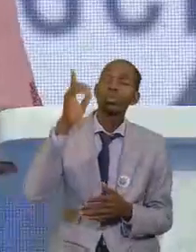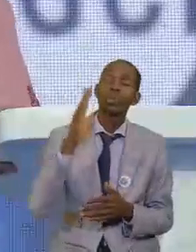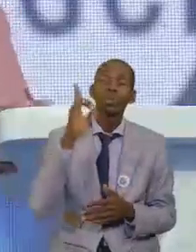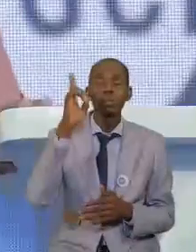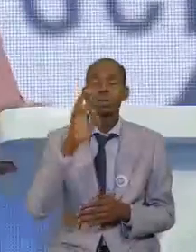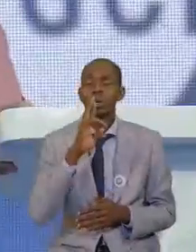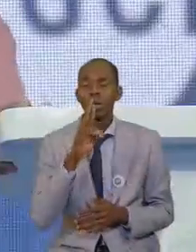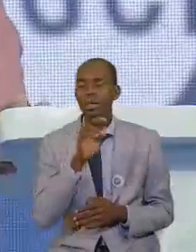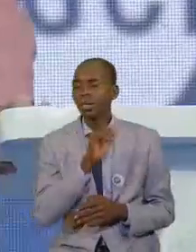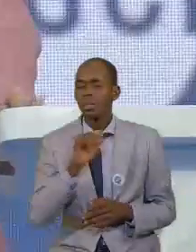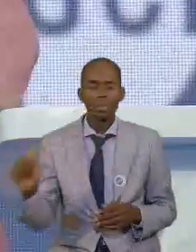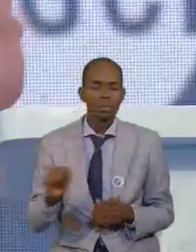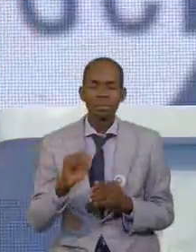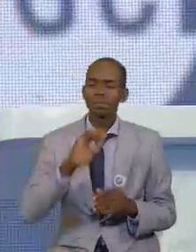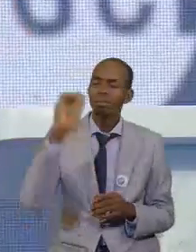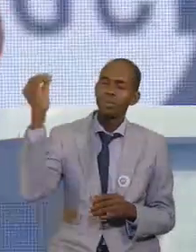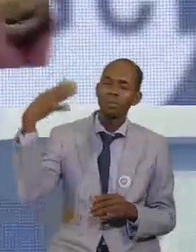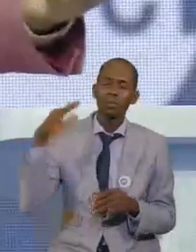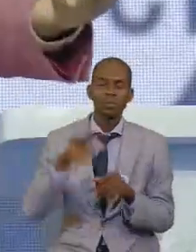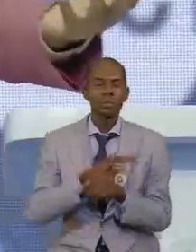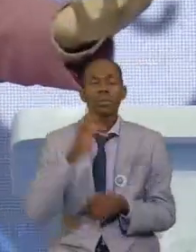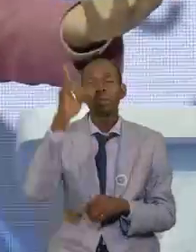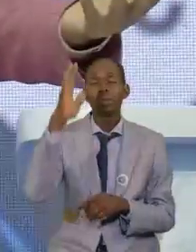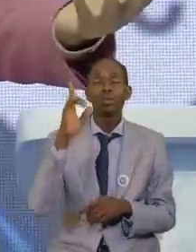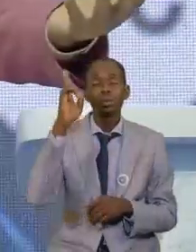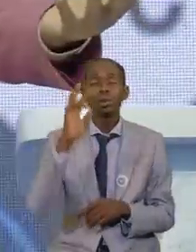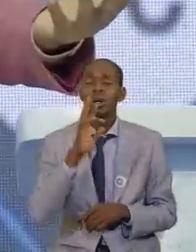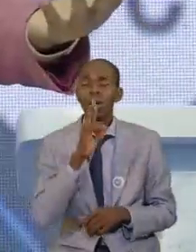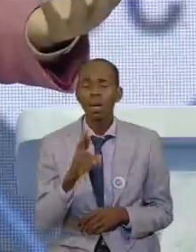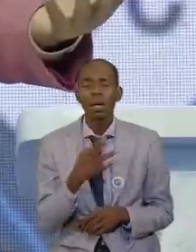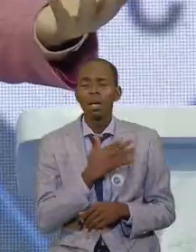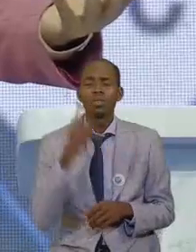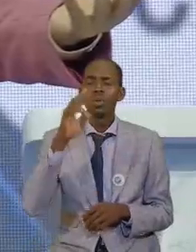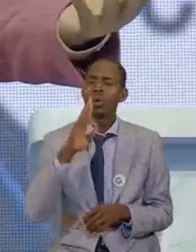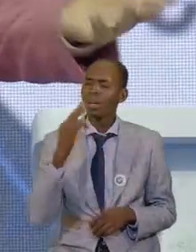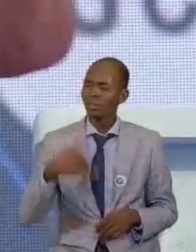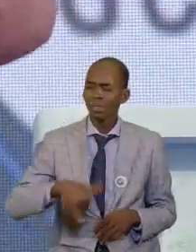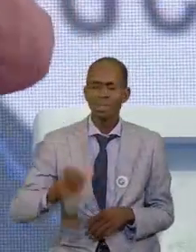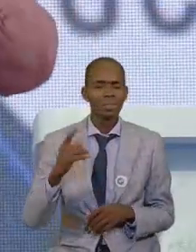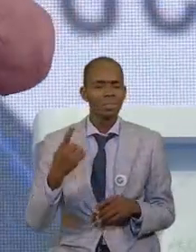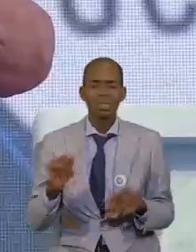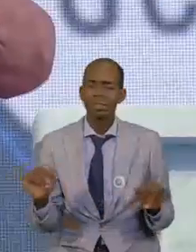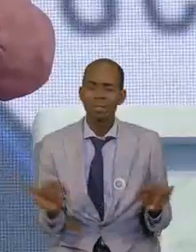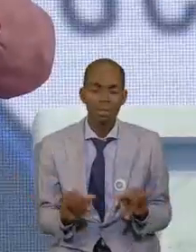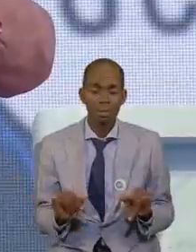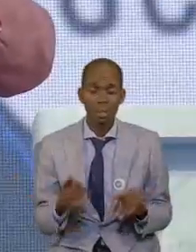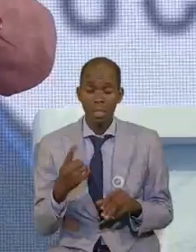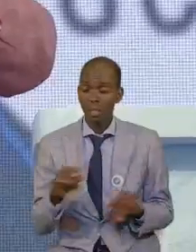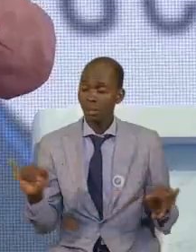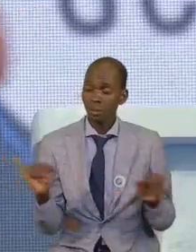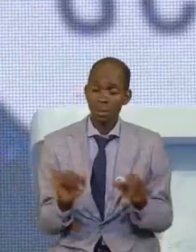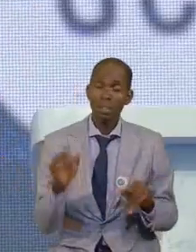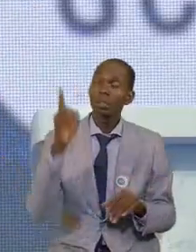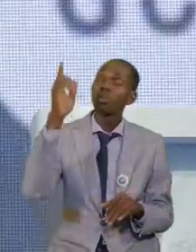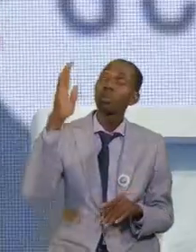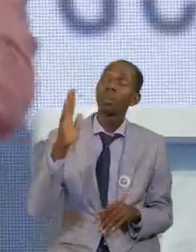gracious God you are. And you remain ever the same. The same God.